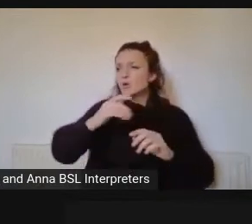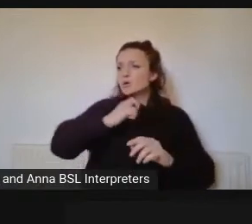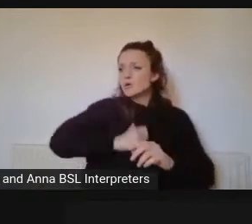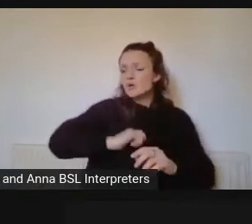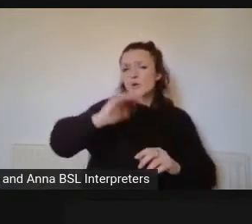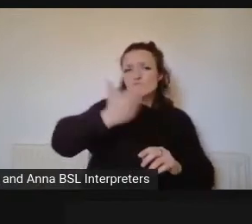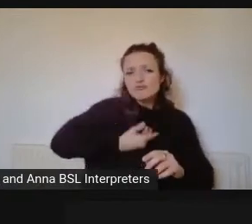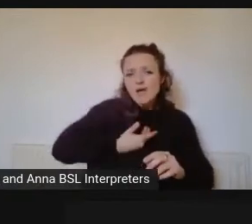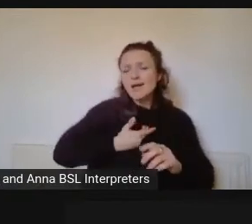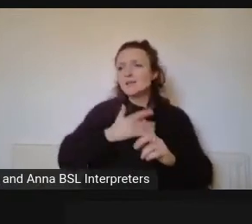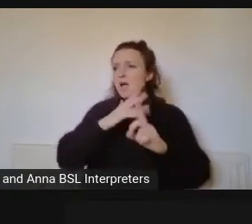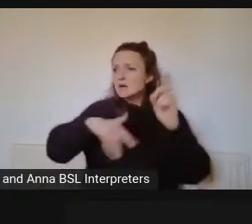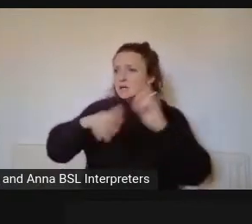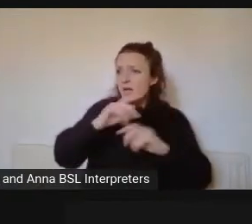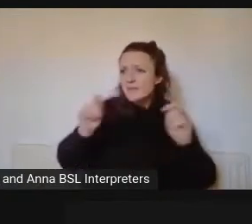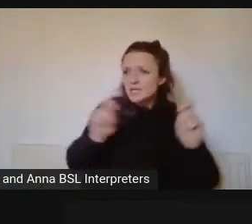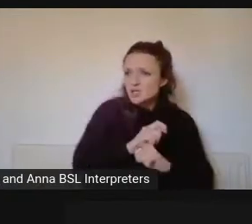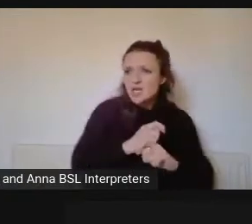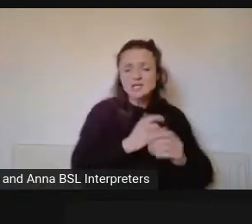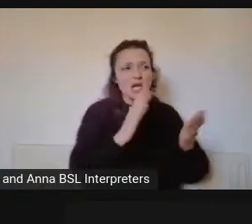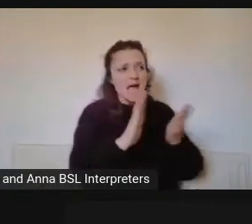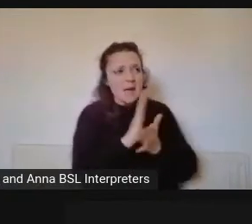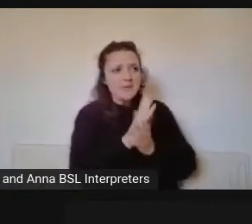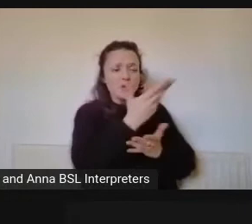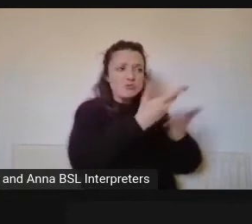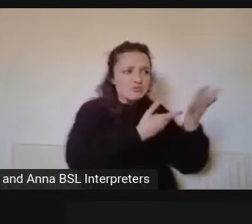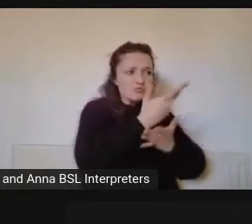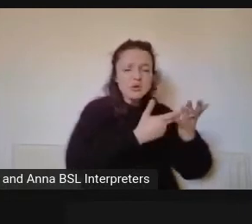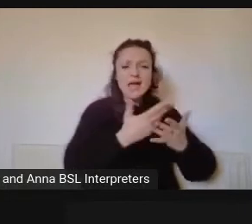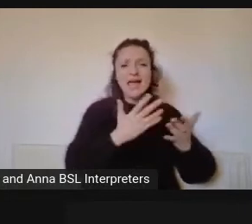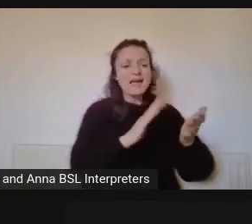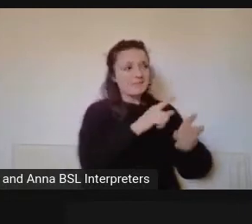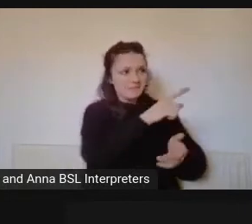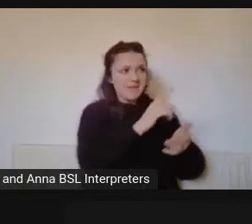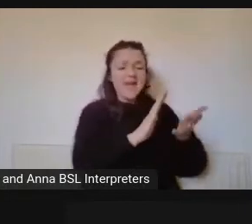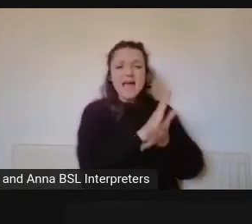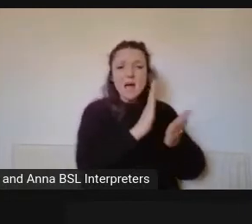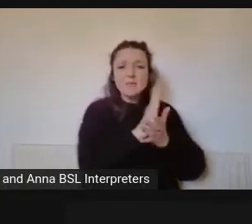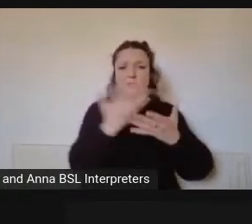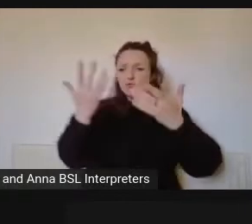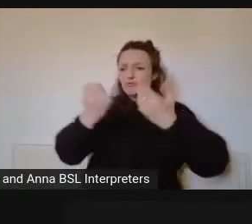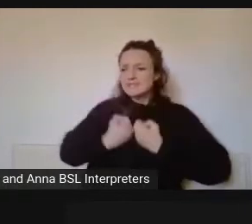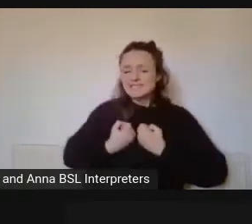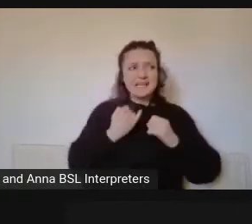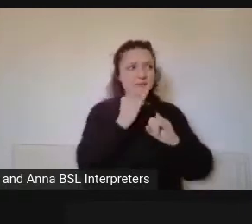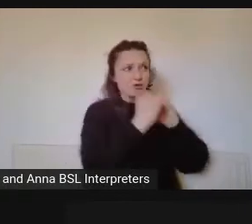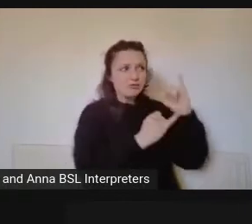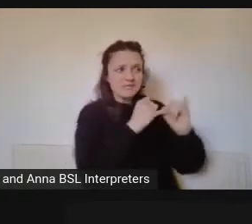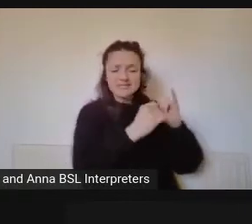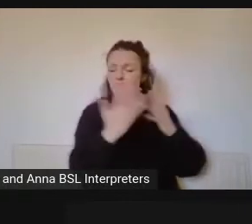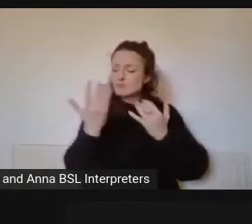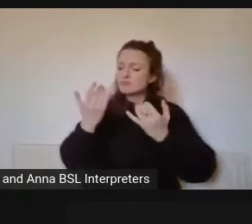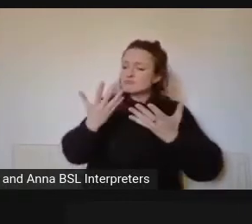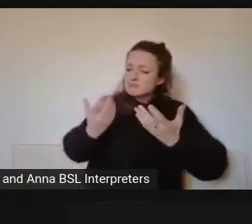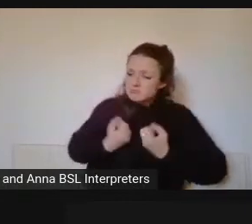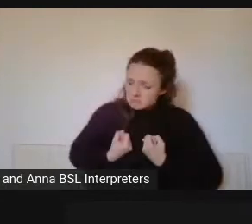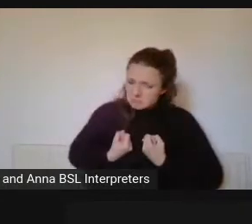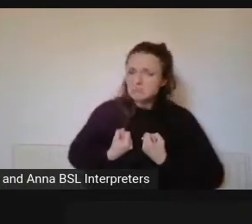they were happy to receive the criticism or to hear it, although I didn't see it directly, but they were happy to have a dialogue and a conversation.